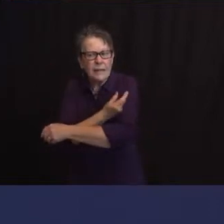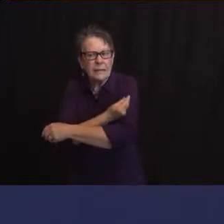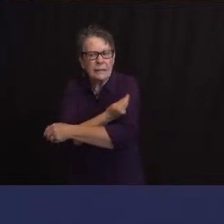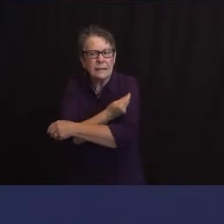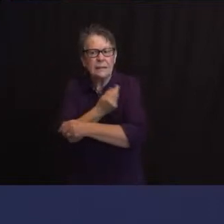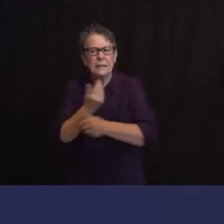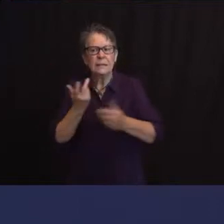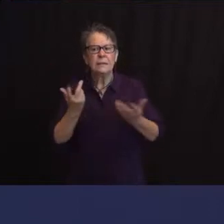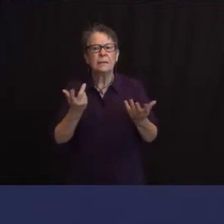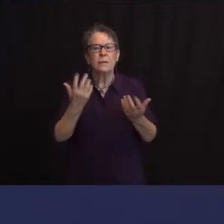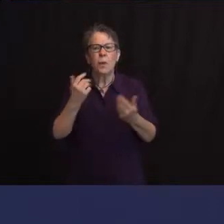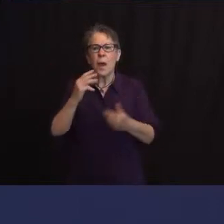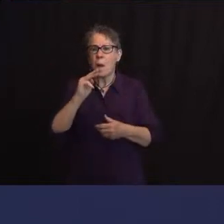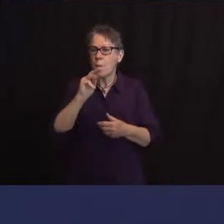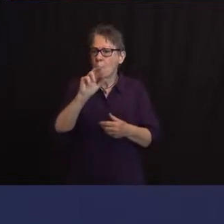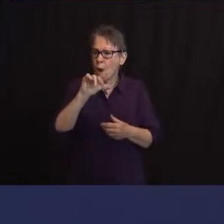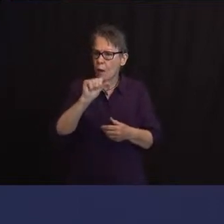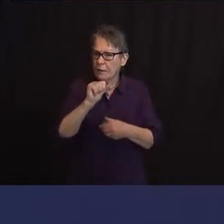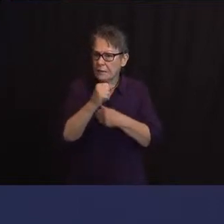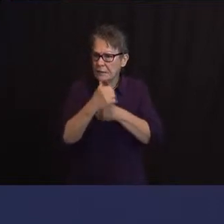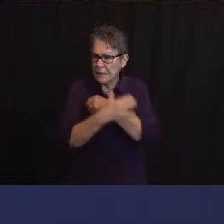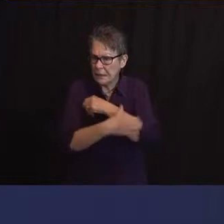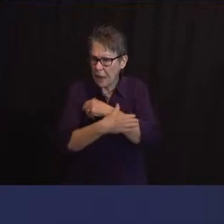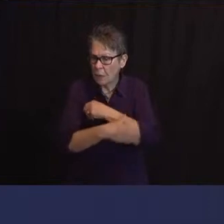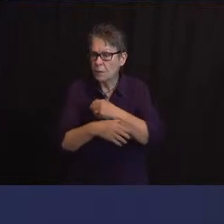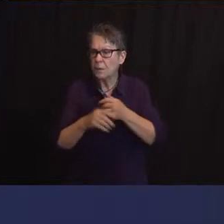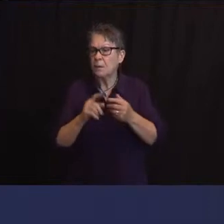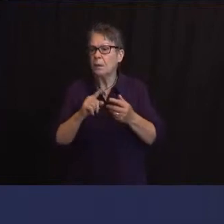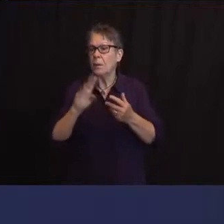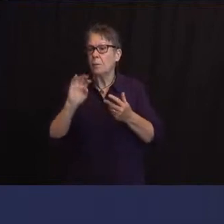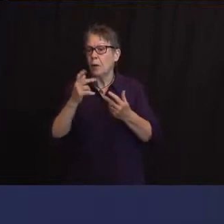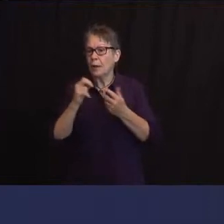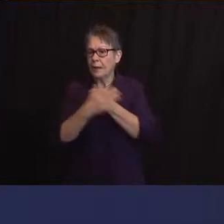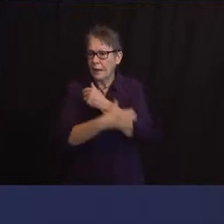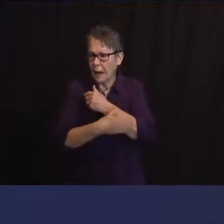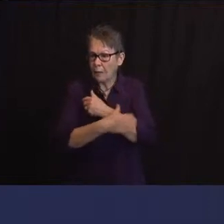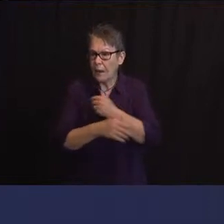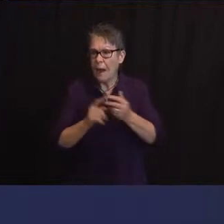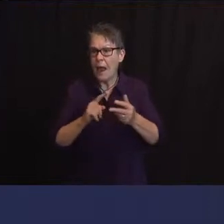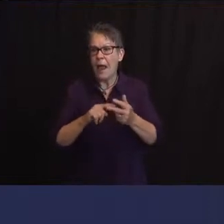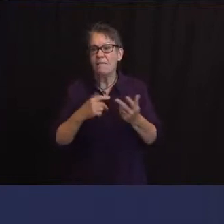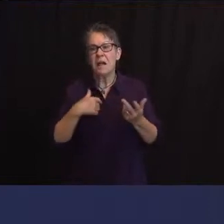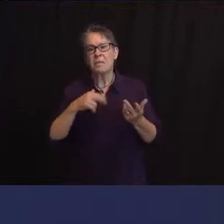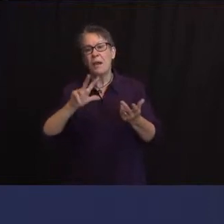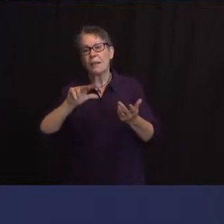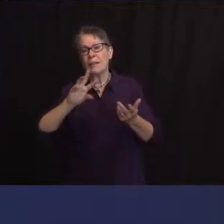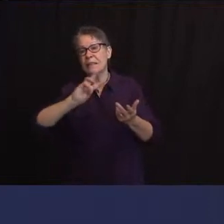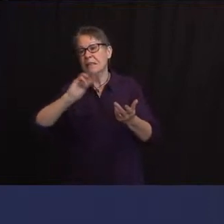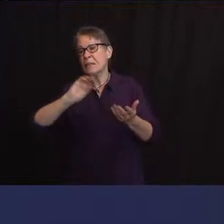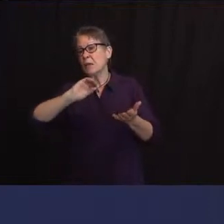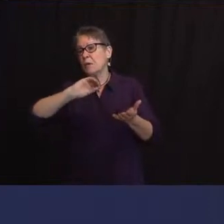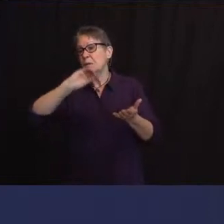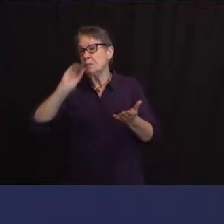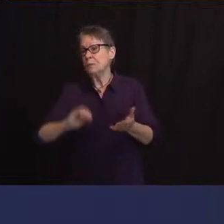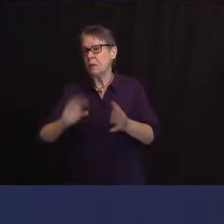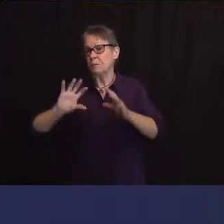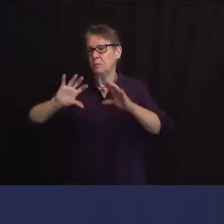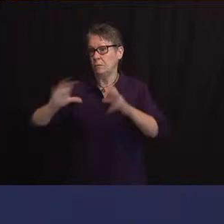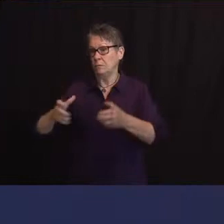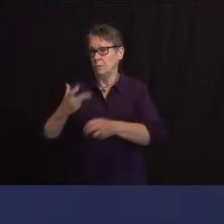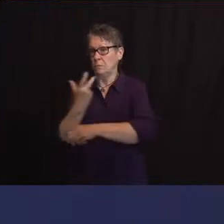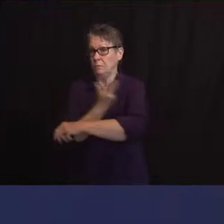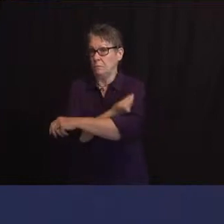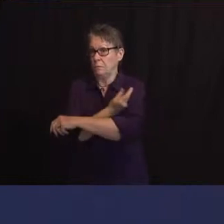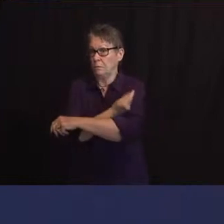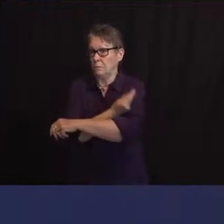than 36% of the adult population vaccinated, while Hudson County just has 22%? Brian asked that the percentage gap